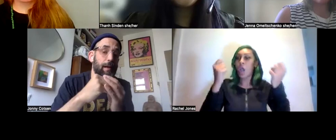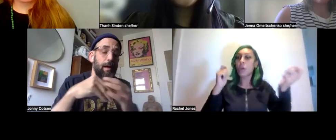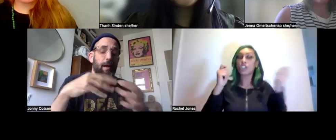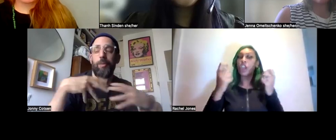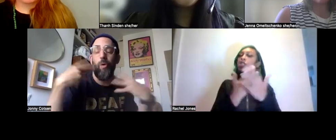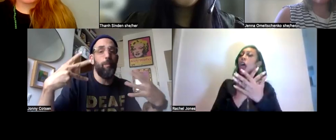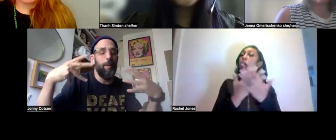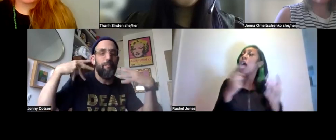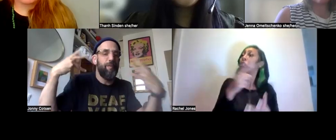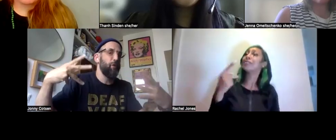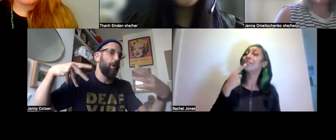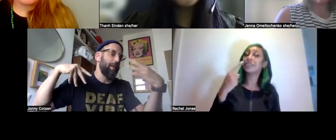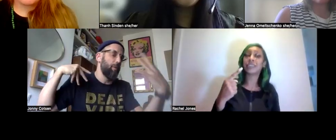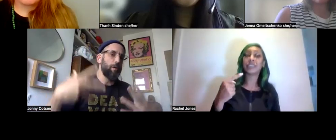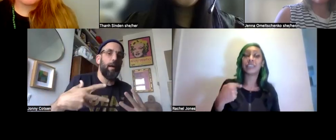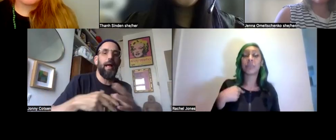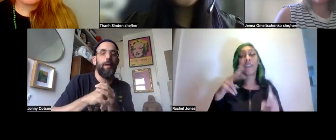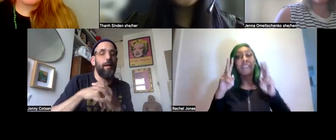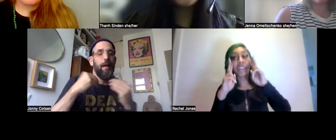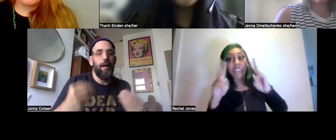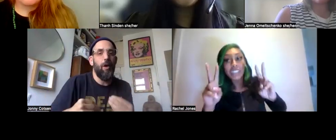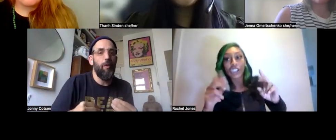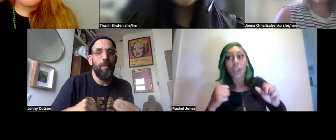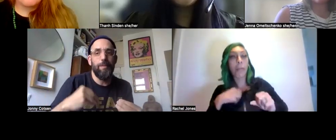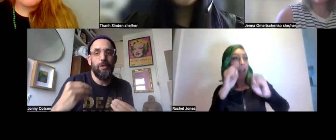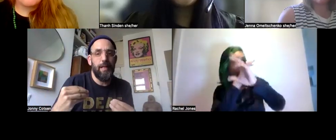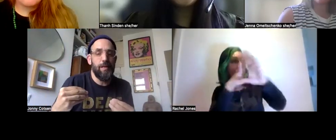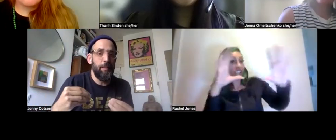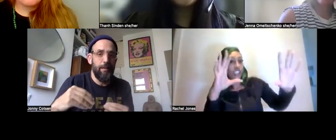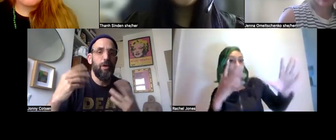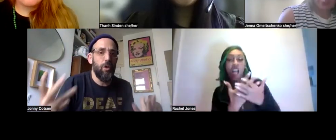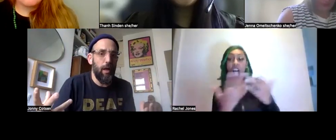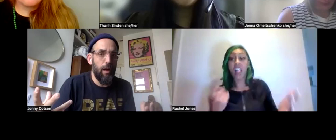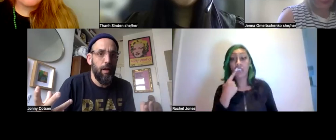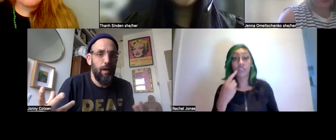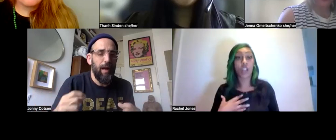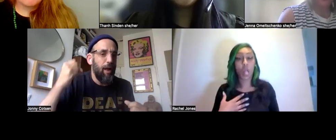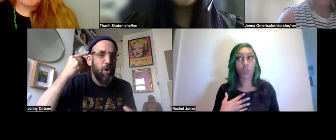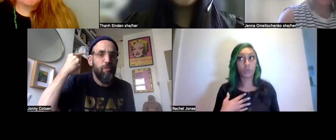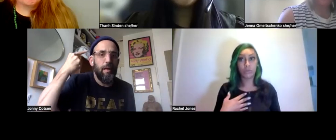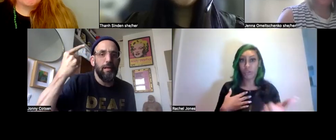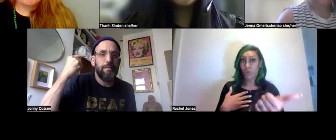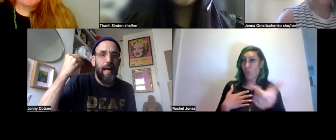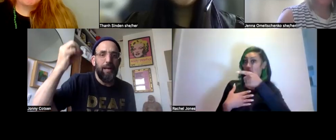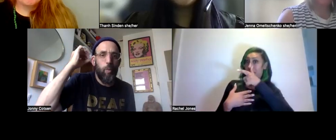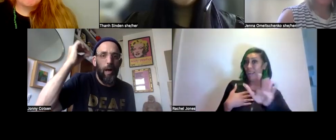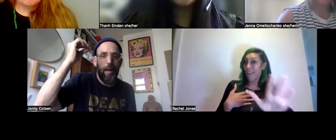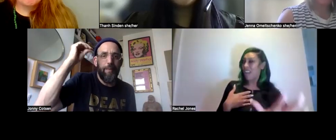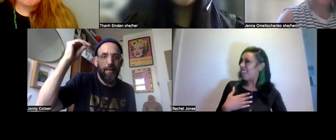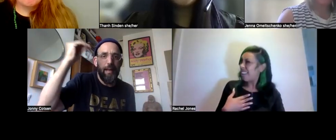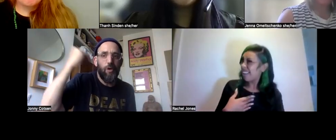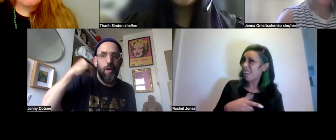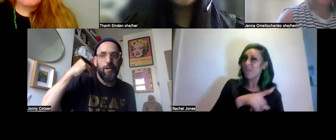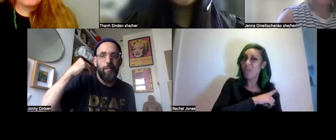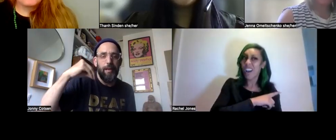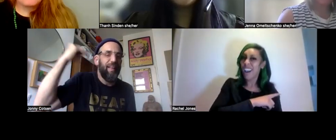said, I'm talking about my vision, this is what's going to happen. And a lot of them just said to me, good luck. And I couldn't really understand why